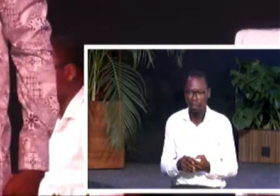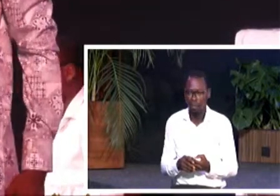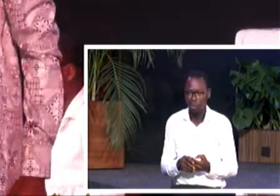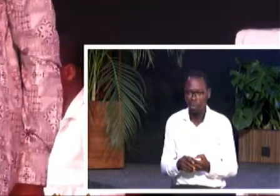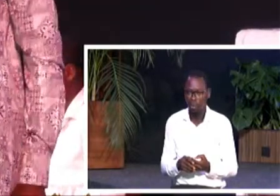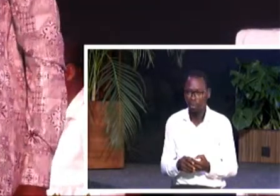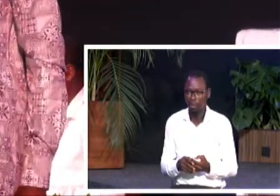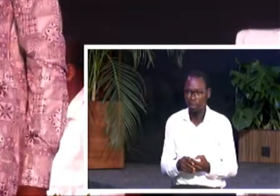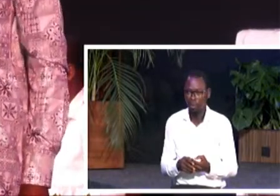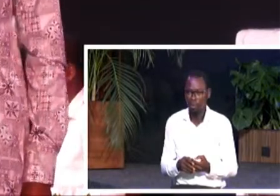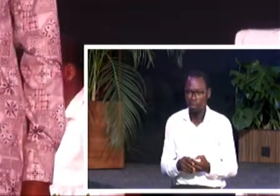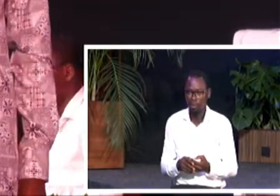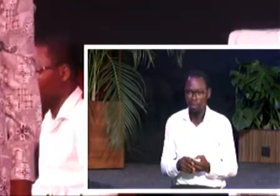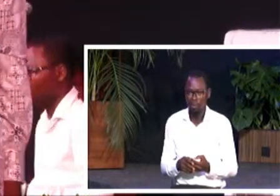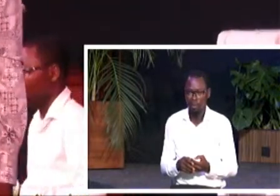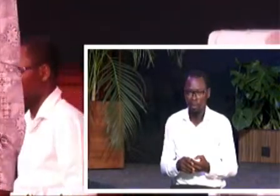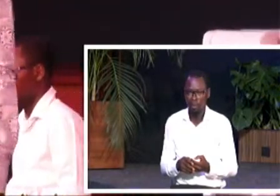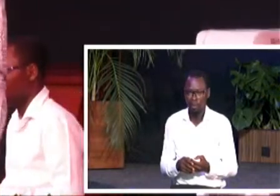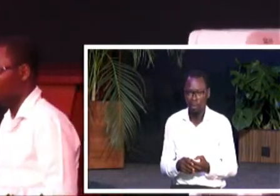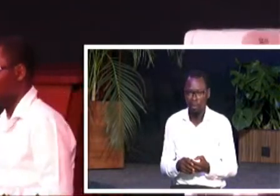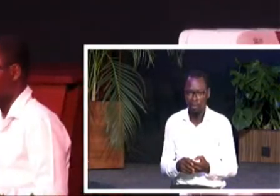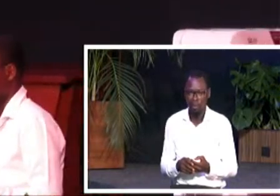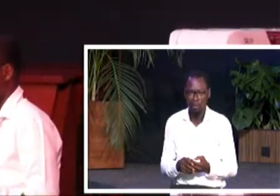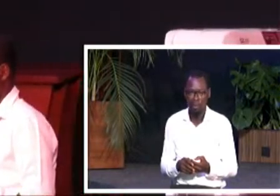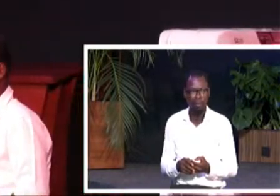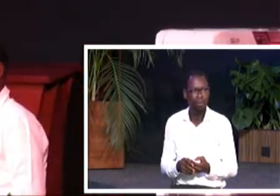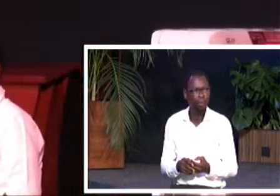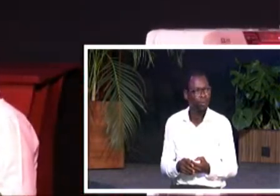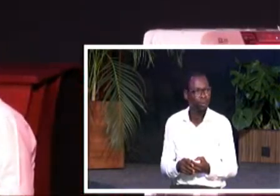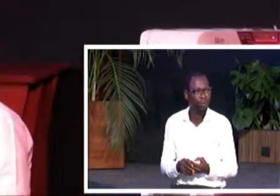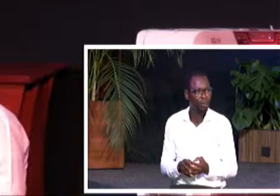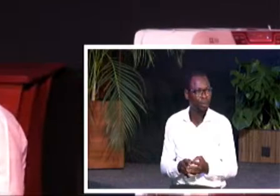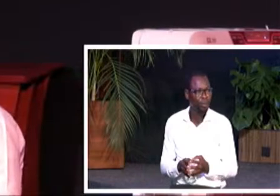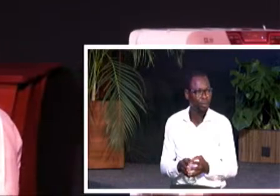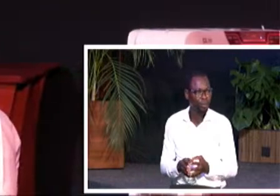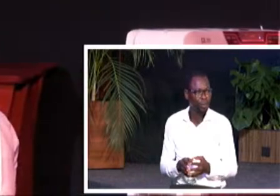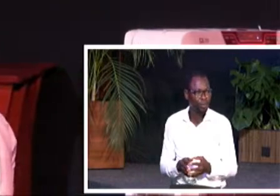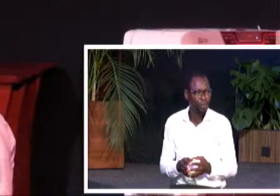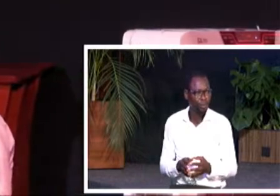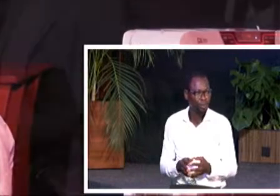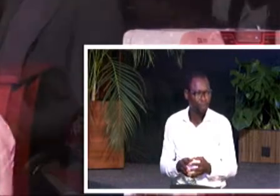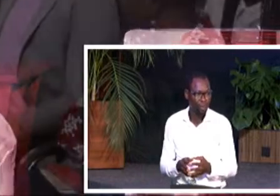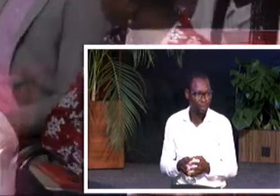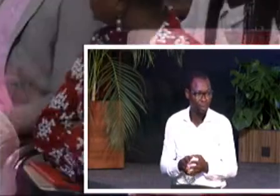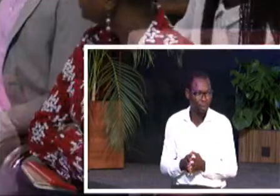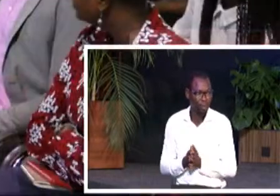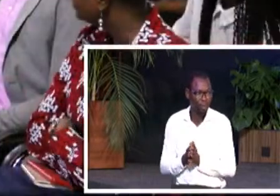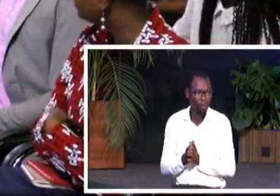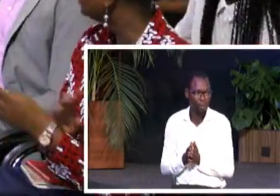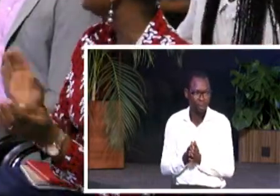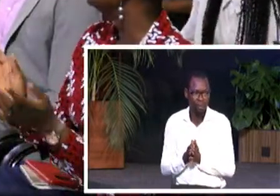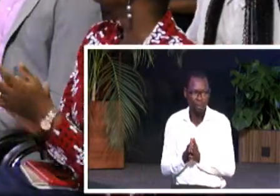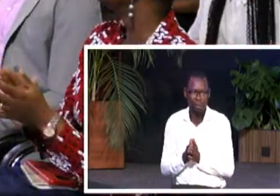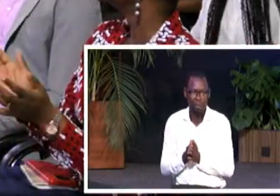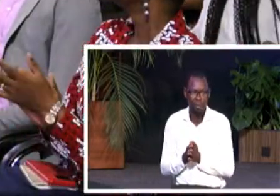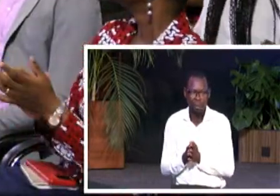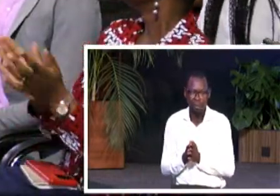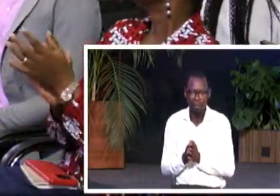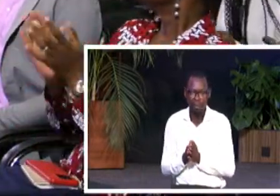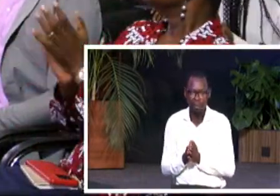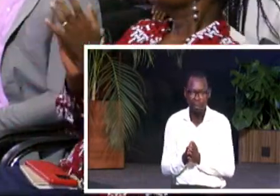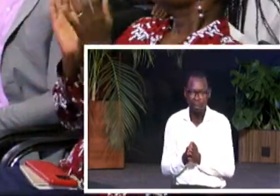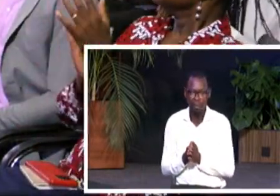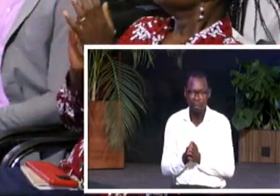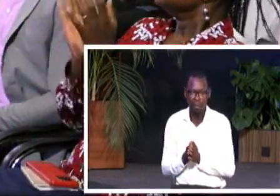minutes after the program runs out. And happy birthday to you, Jeremiah Boabing. Today is your birthday. Let's put hands together for Jeremiah. Today is his birthday, one